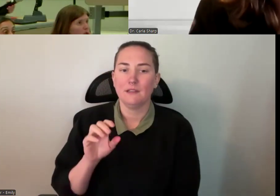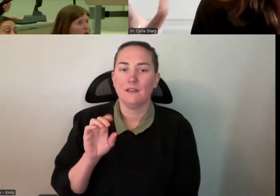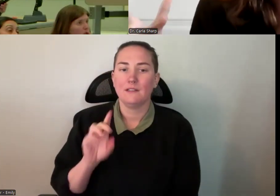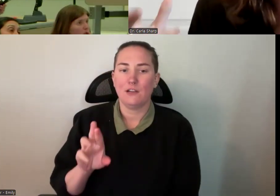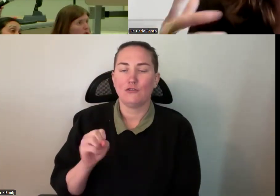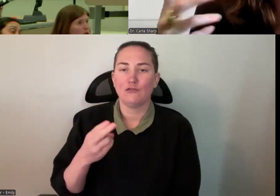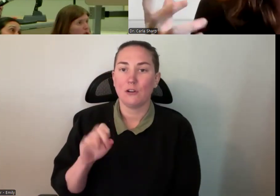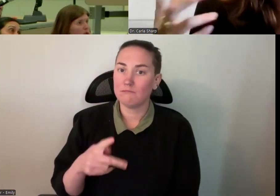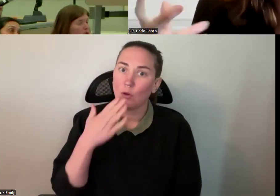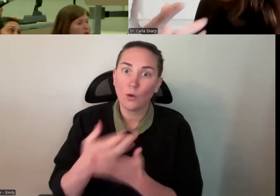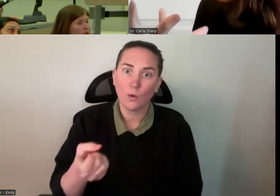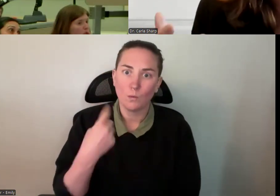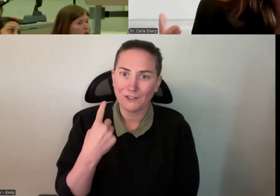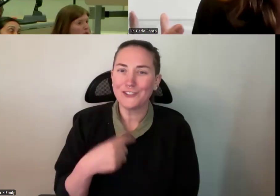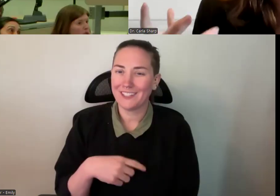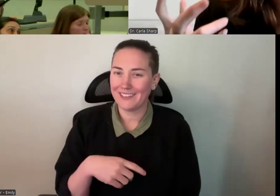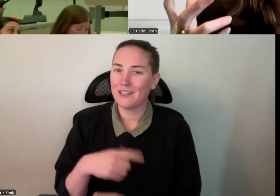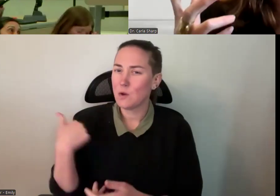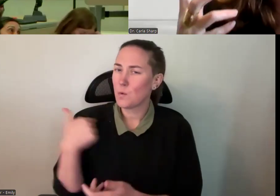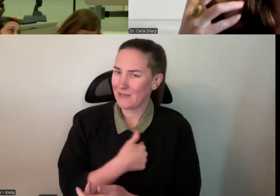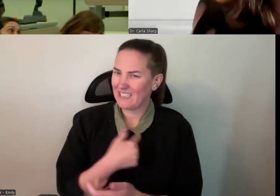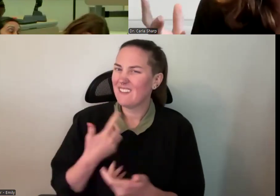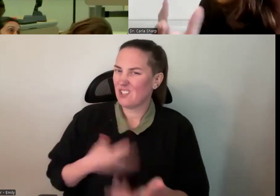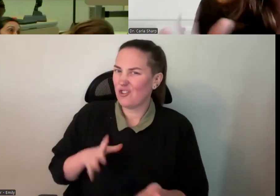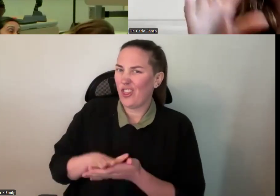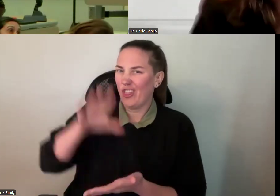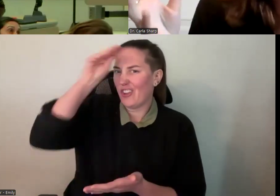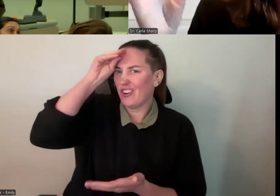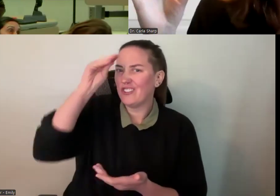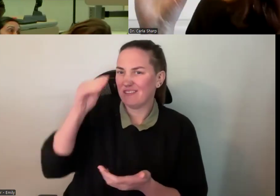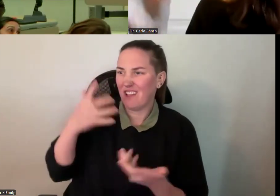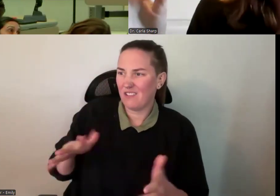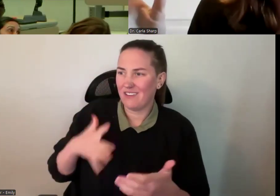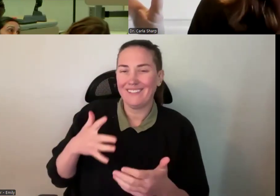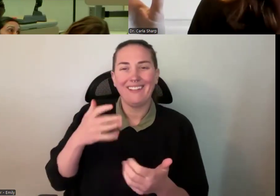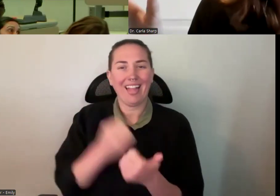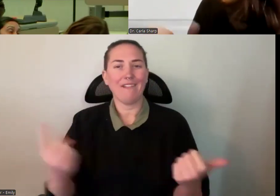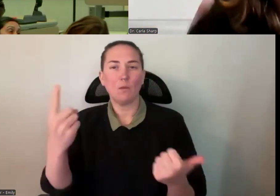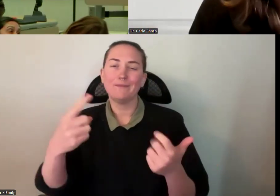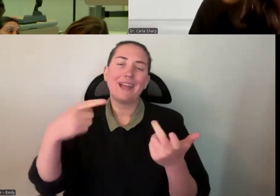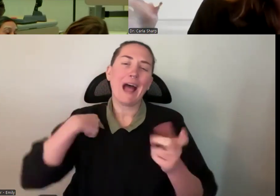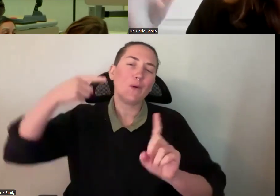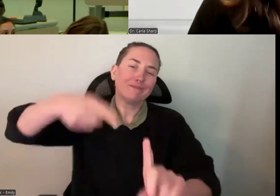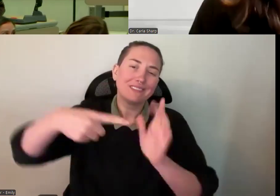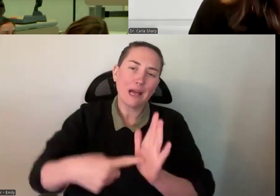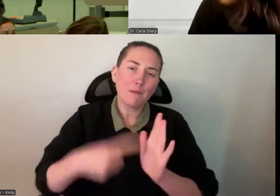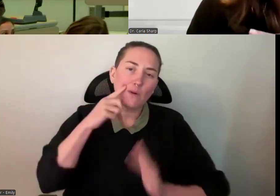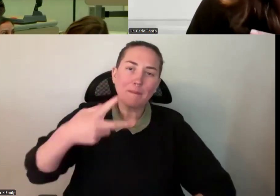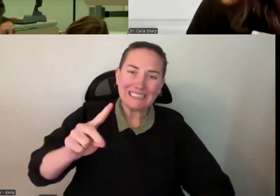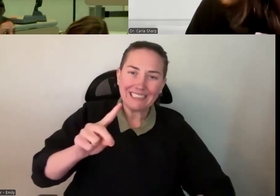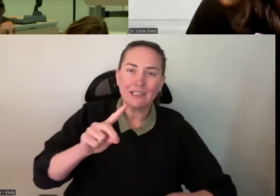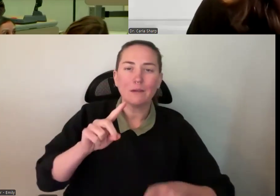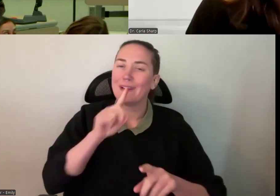is one of the other lessons we've learned, is that everybody, and I'll use personality disorder, but it'll stand